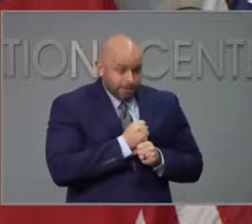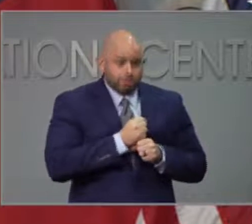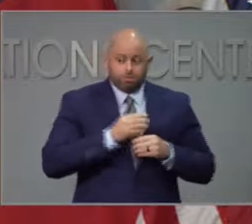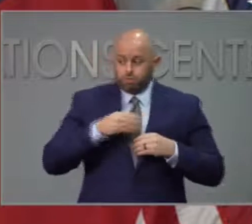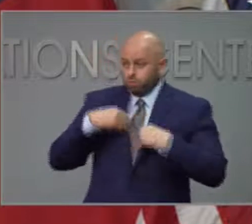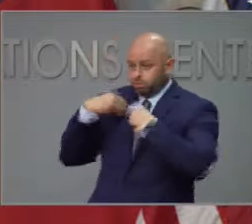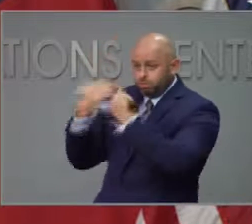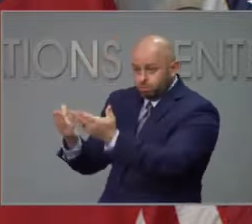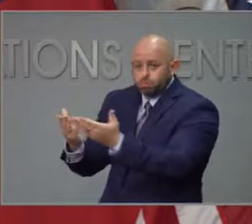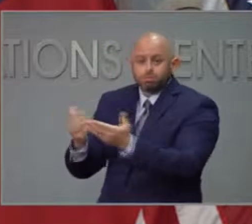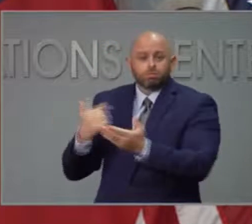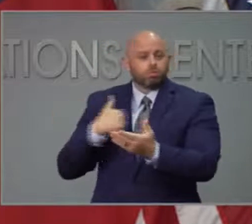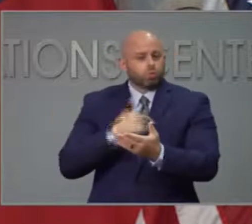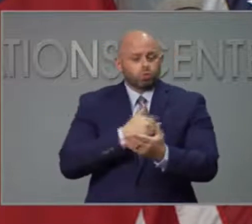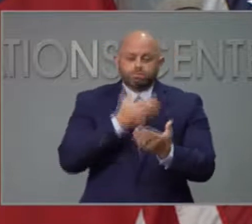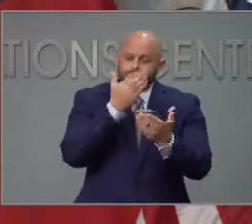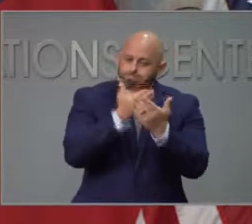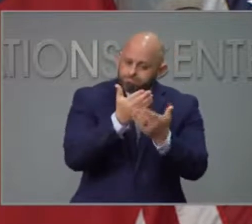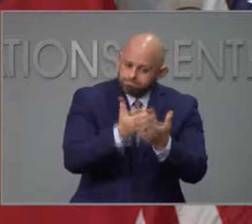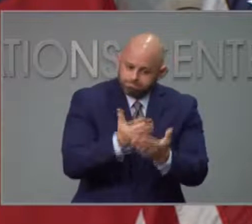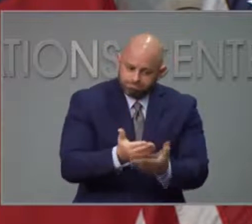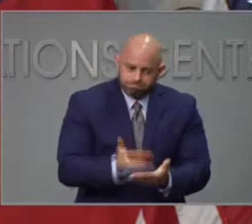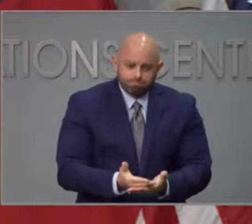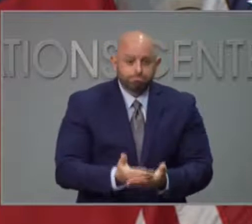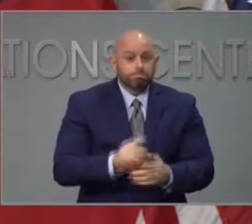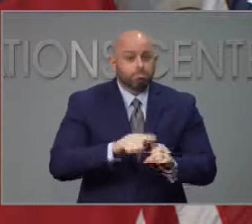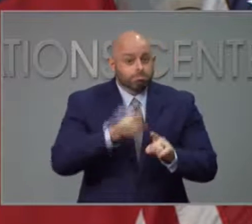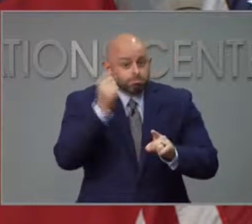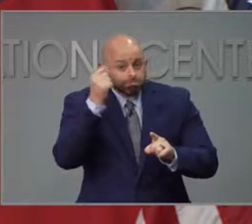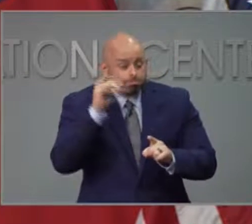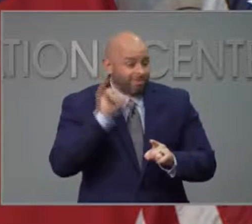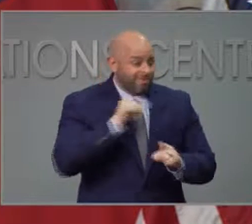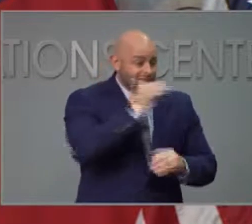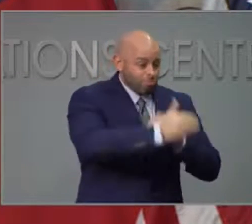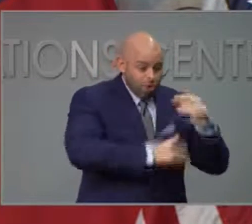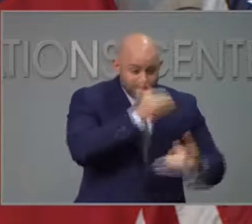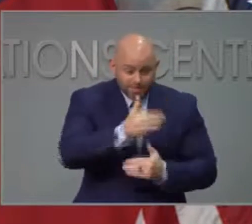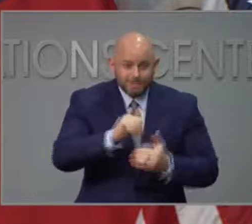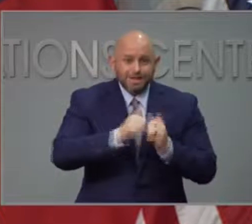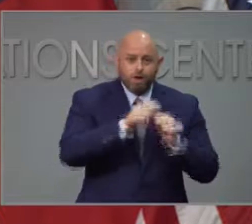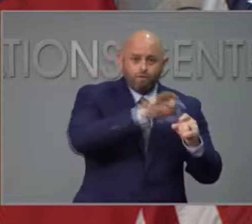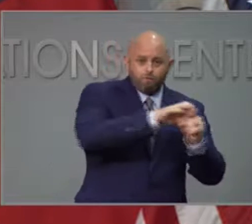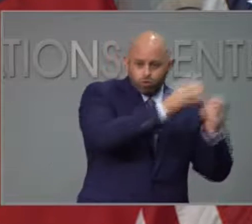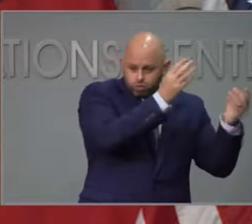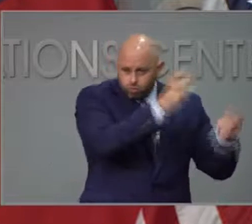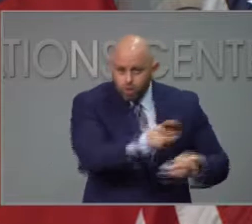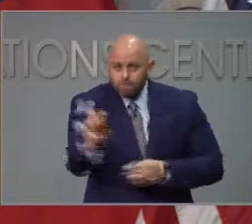documented, and we have been able to provide those processes when requested.